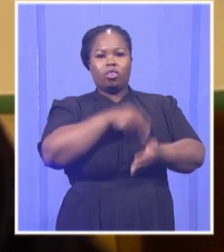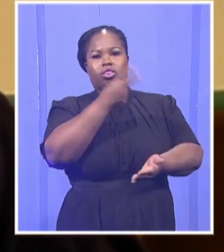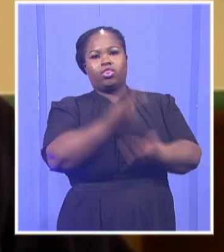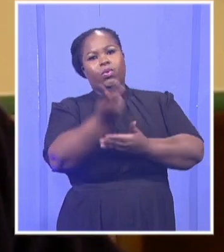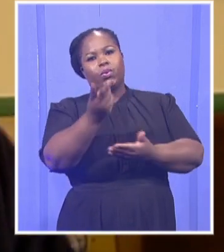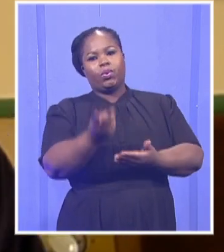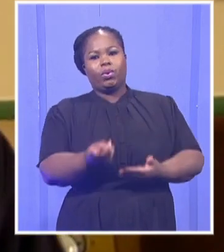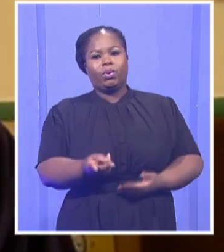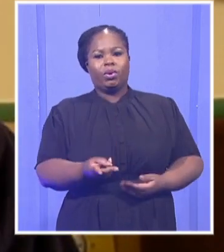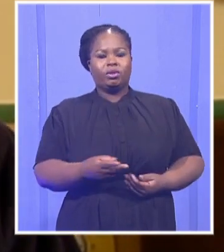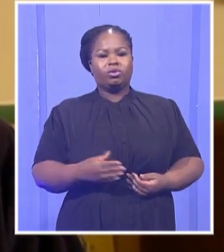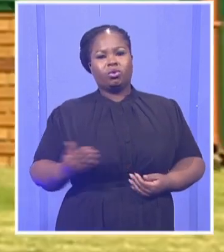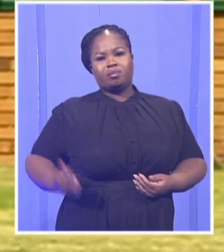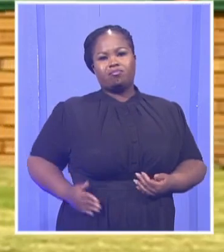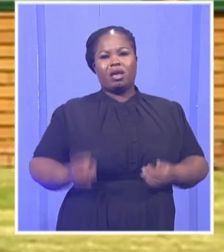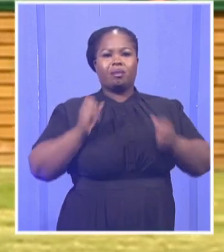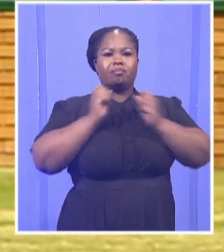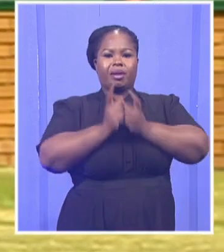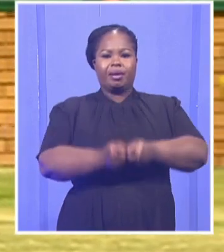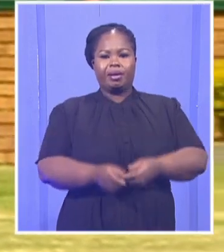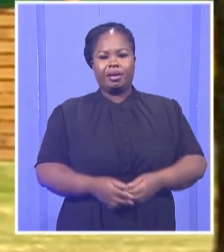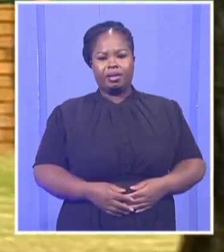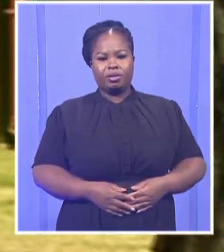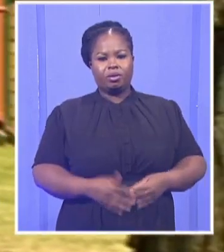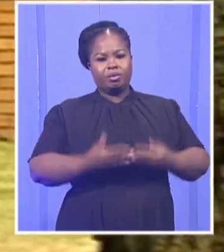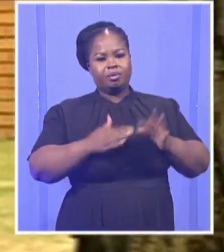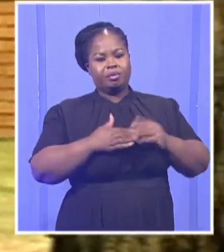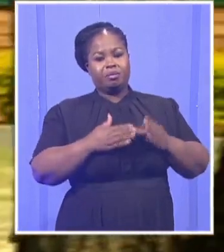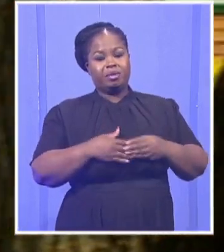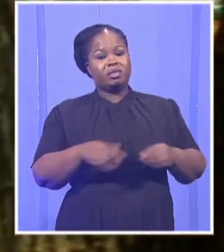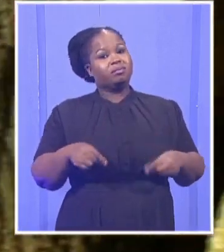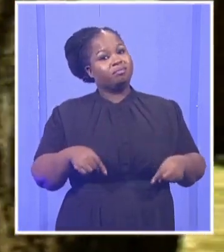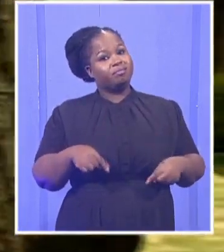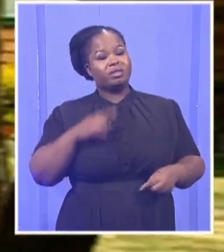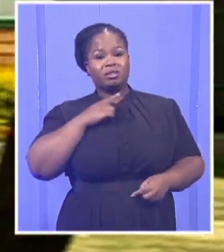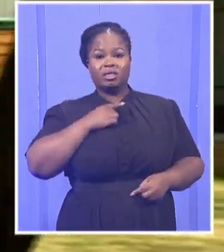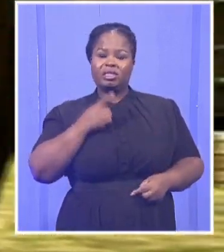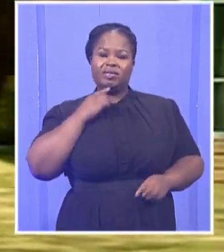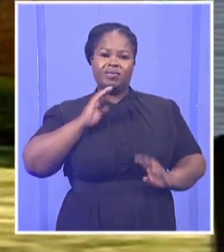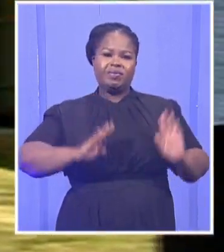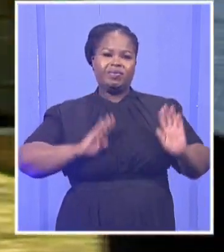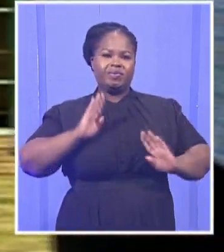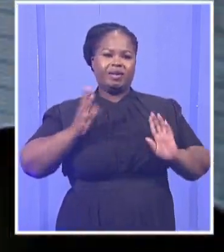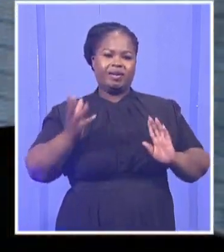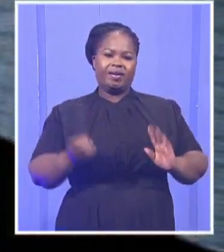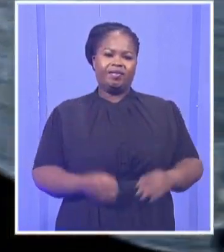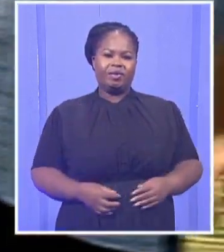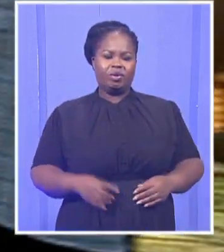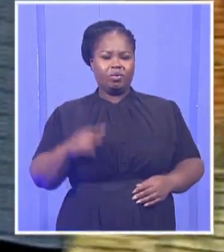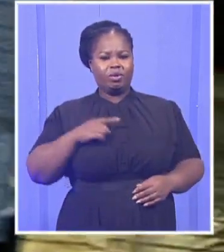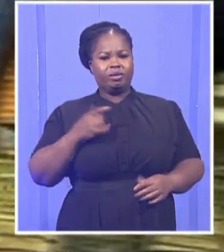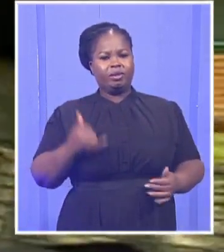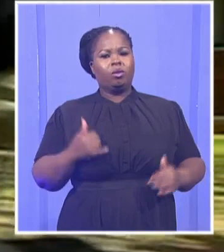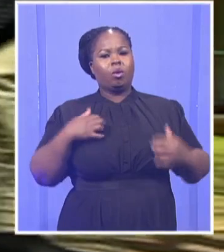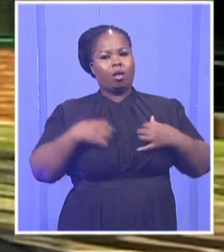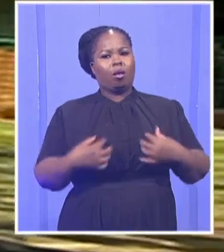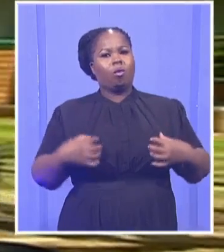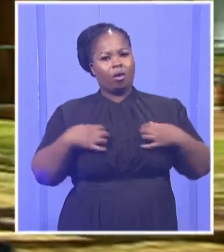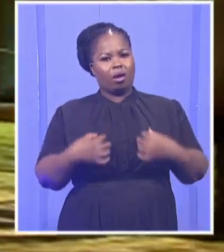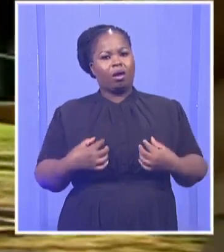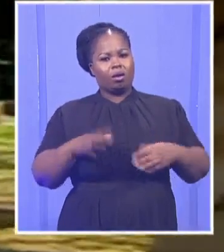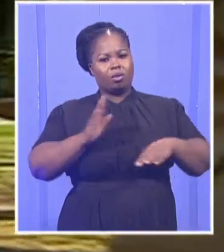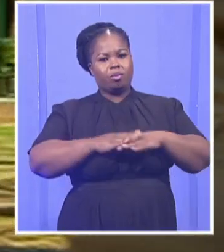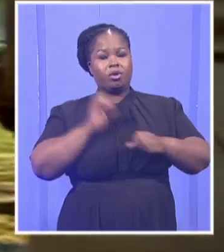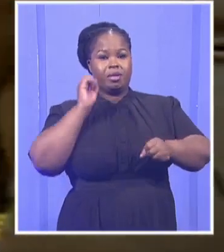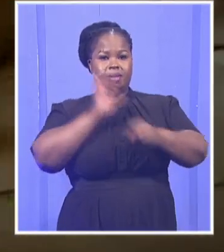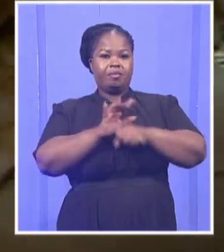fall, break a hip or something. Residents here are afraid and frustrated. Rising anxiety levels